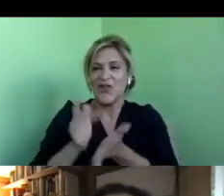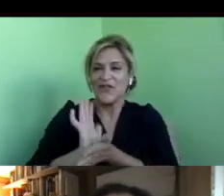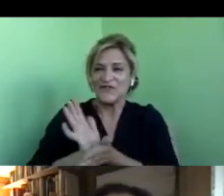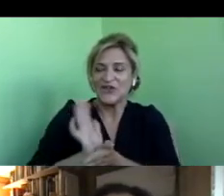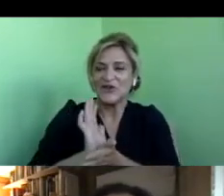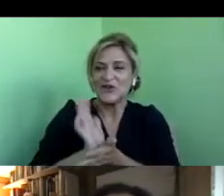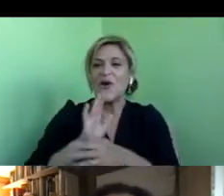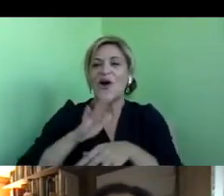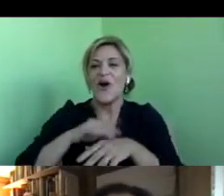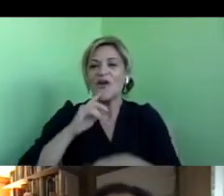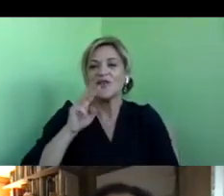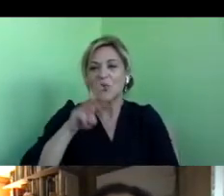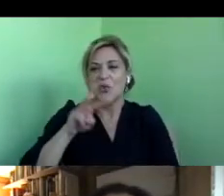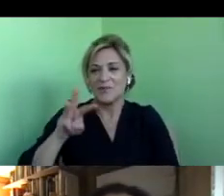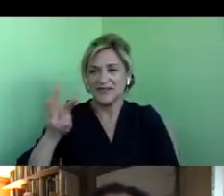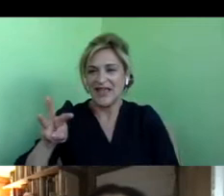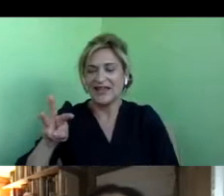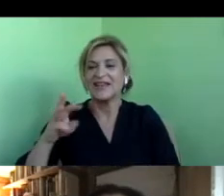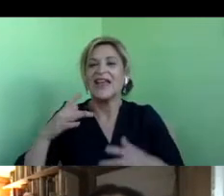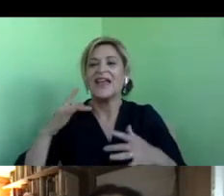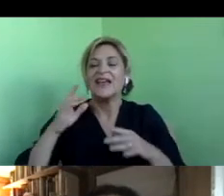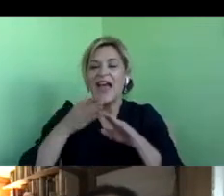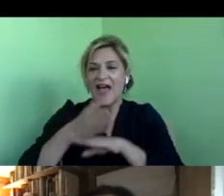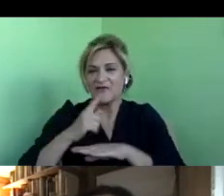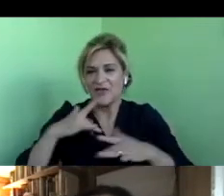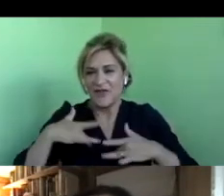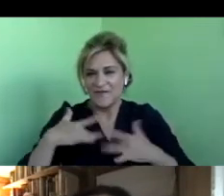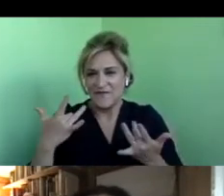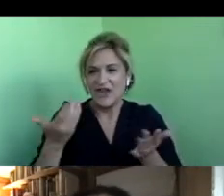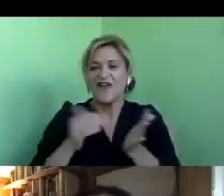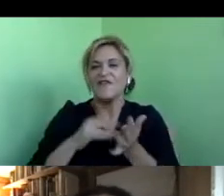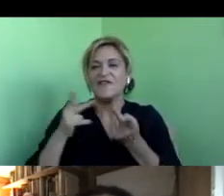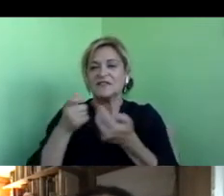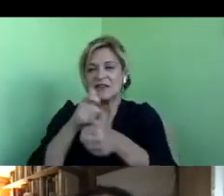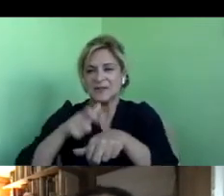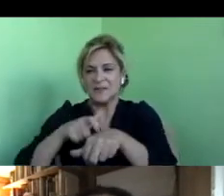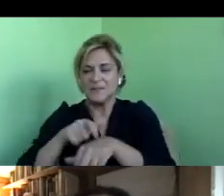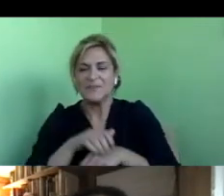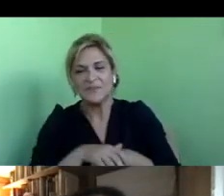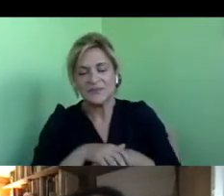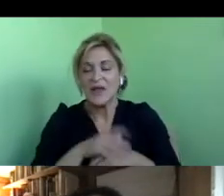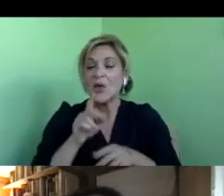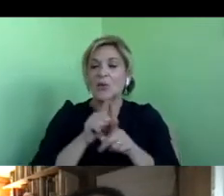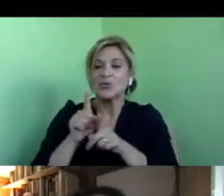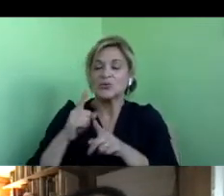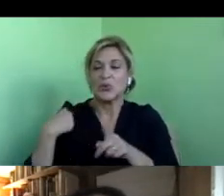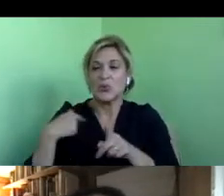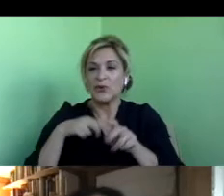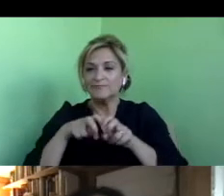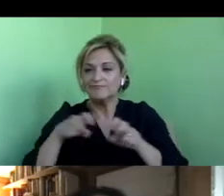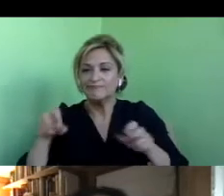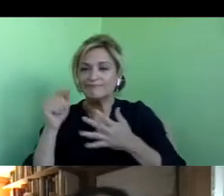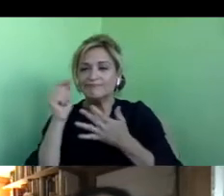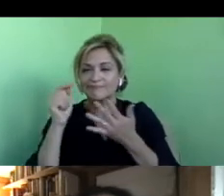You may revisit it at another time. Quick note about our esteemed panelists tonight. We will refrain from listing everyone's